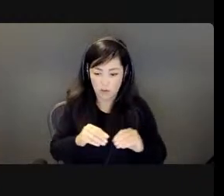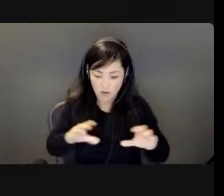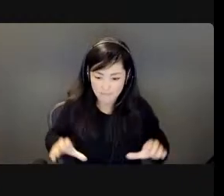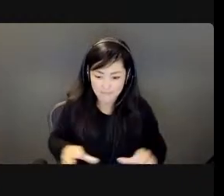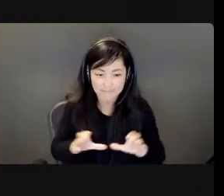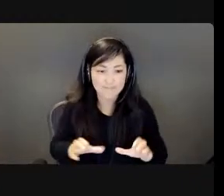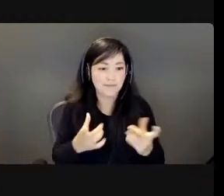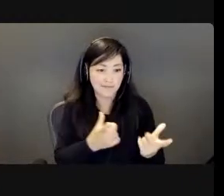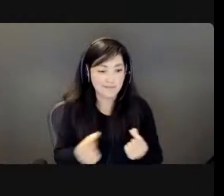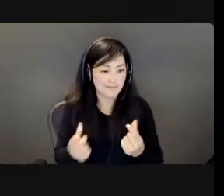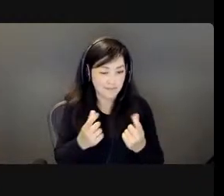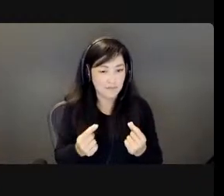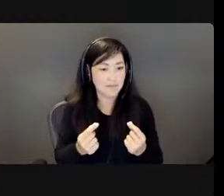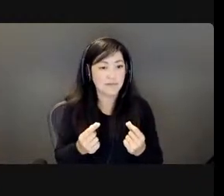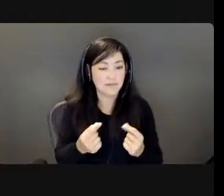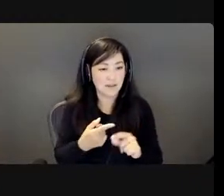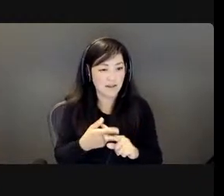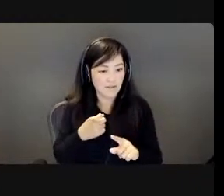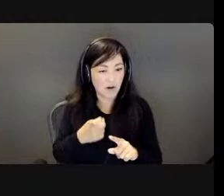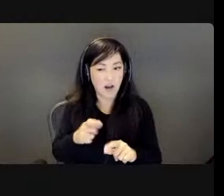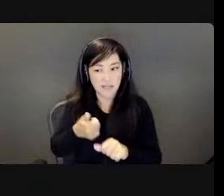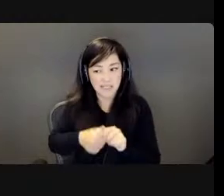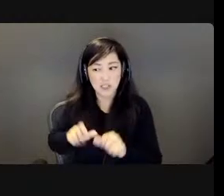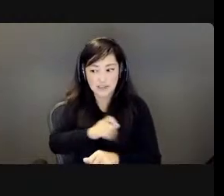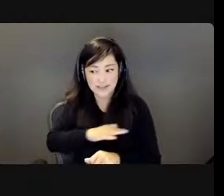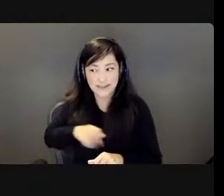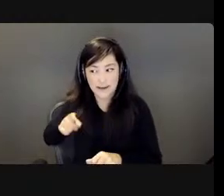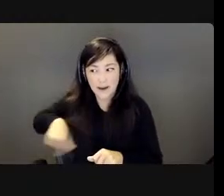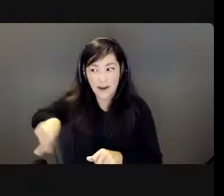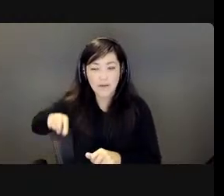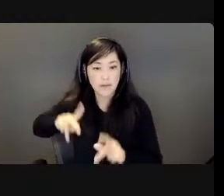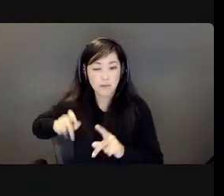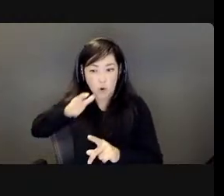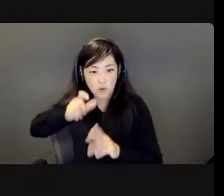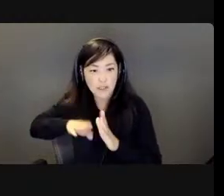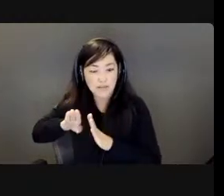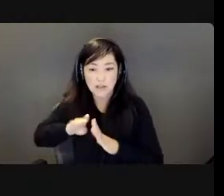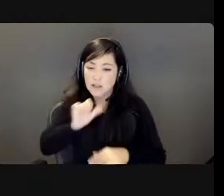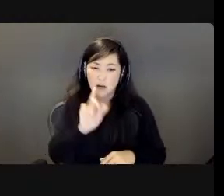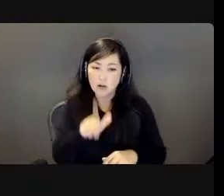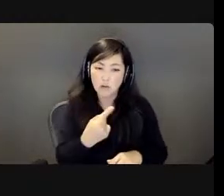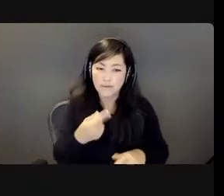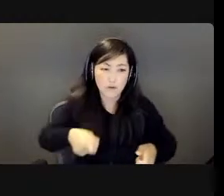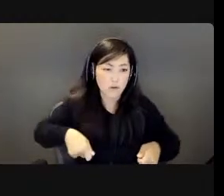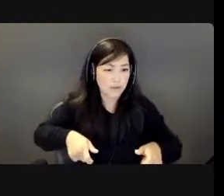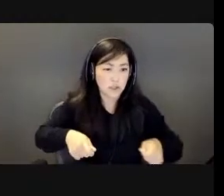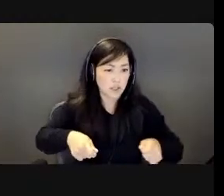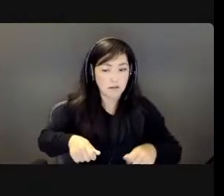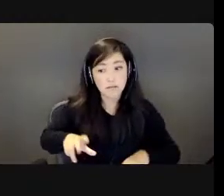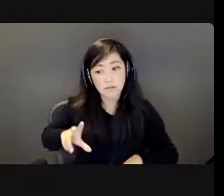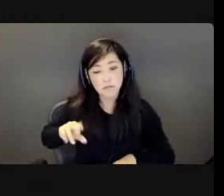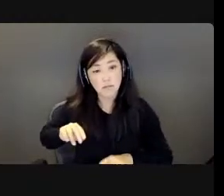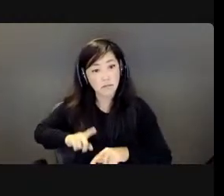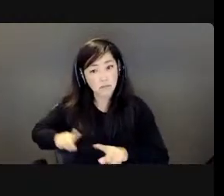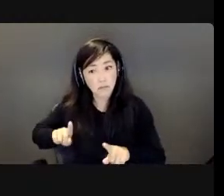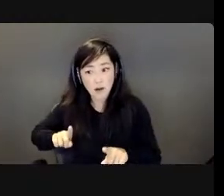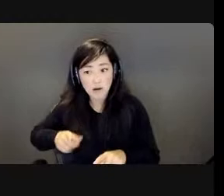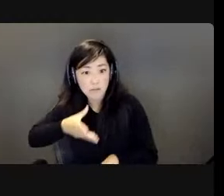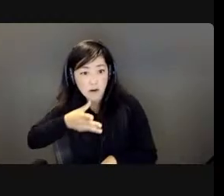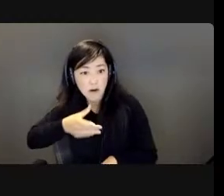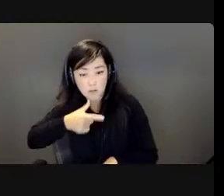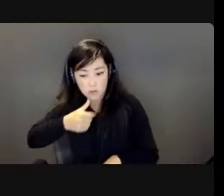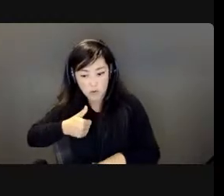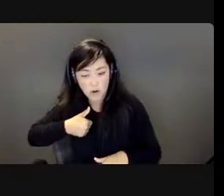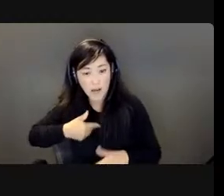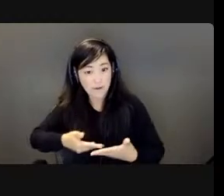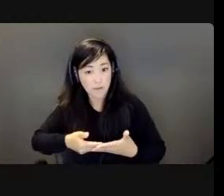participation from different levels. And it's not just talking about wheelchair access, it's people who are, a mother with a baby stroller,